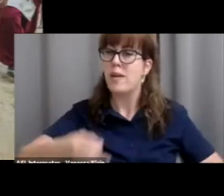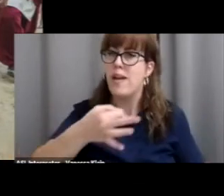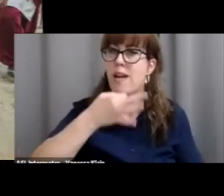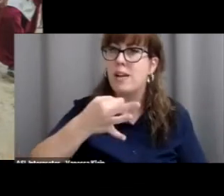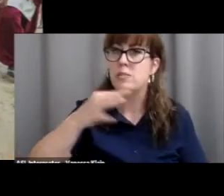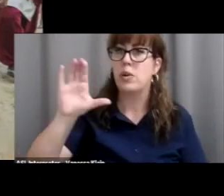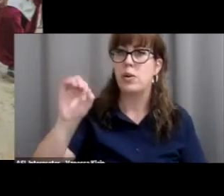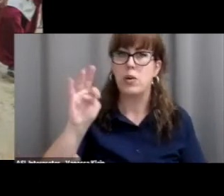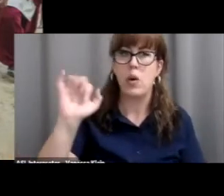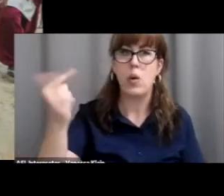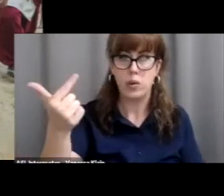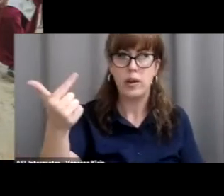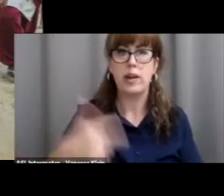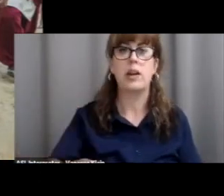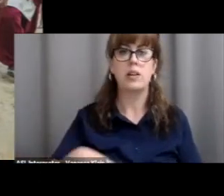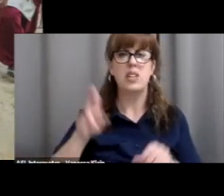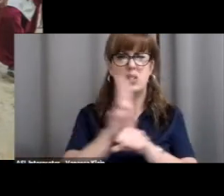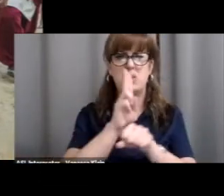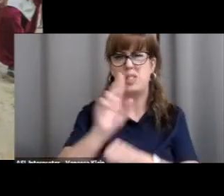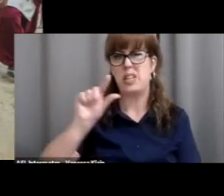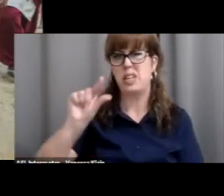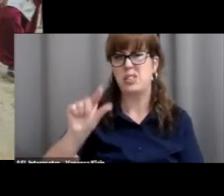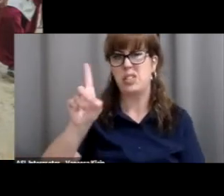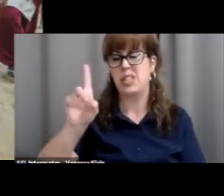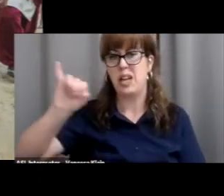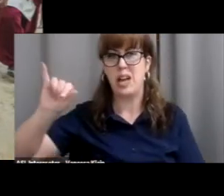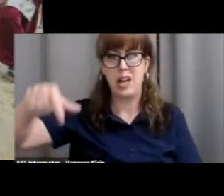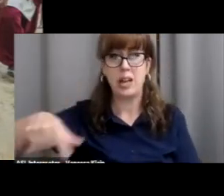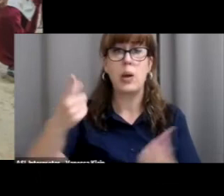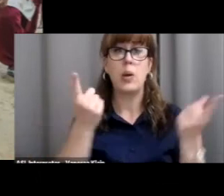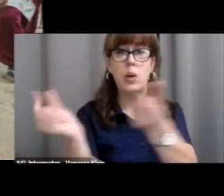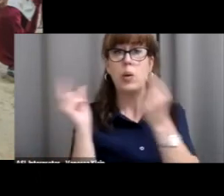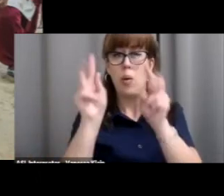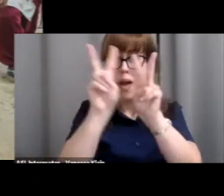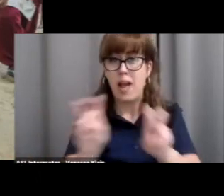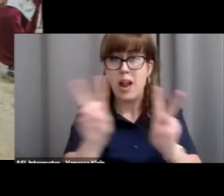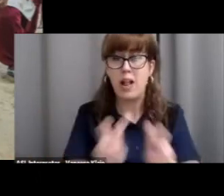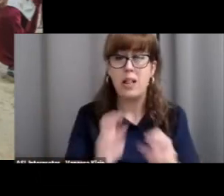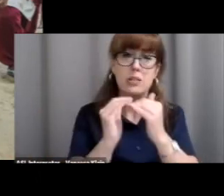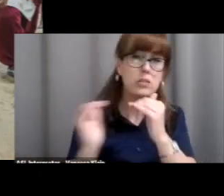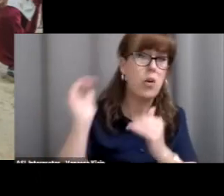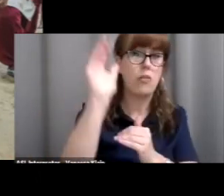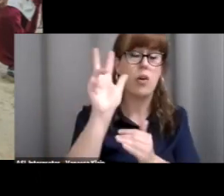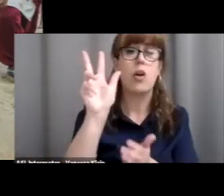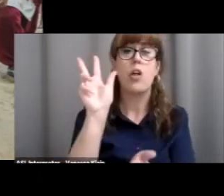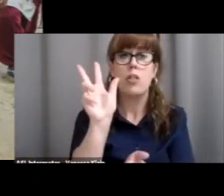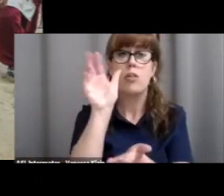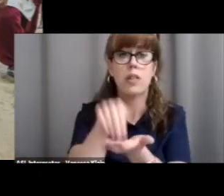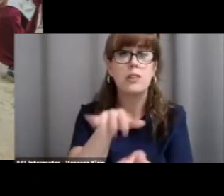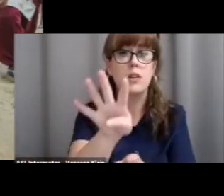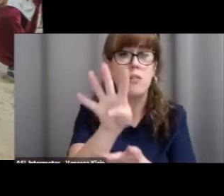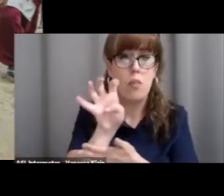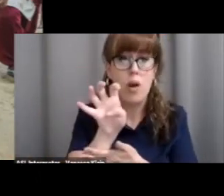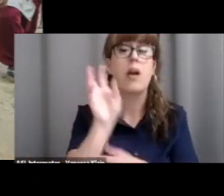coding through the GDIQ. For the expert human coding, we analyzed over 3,400 visually prominent speaking